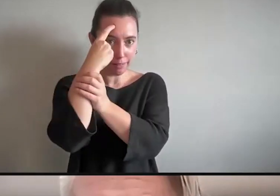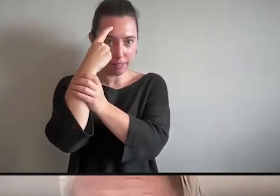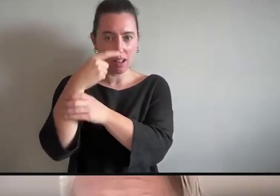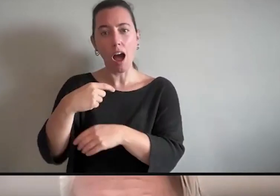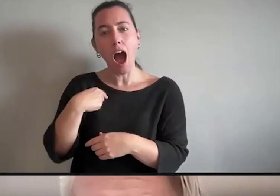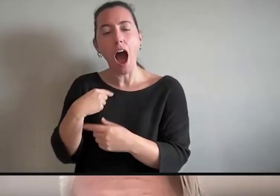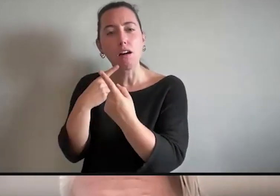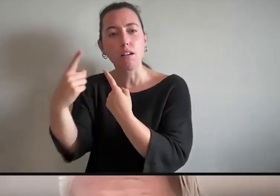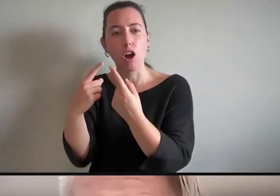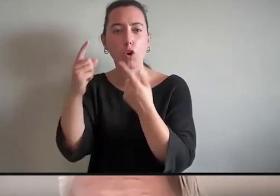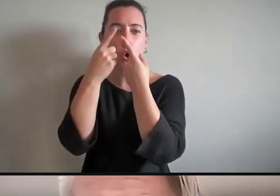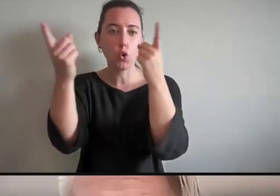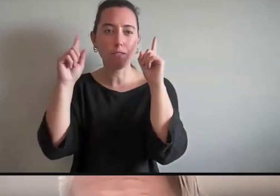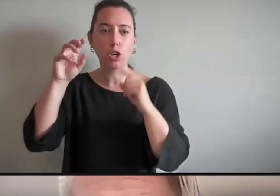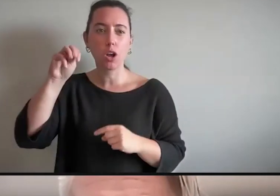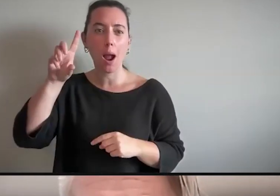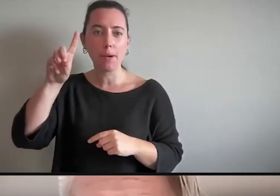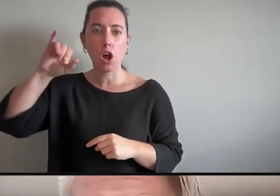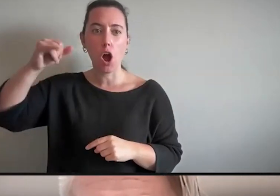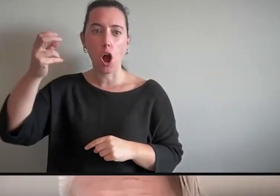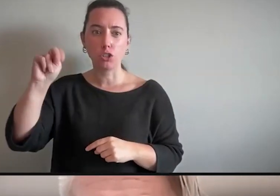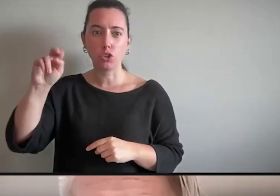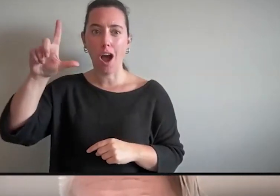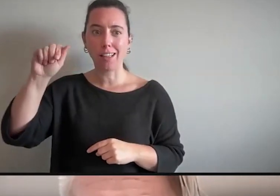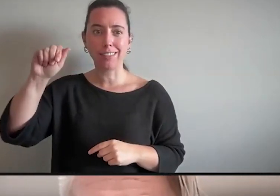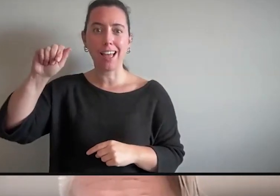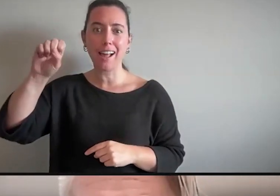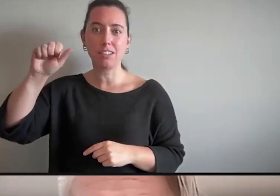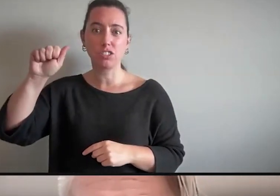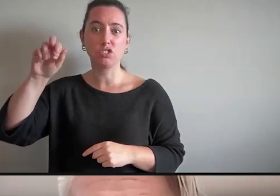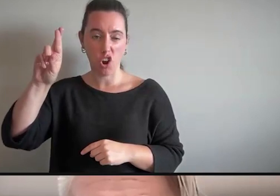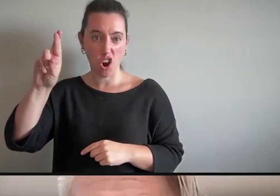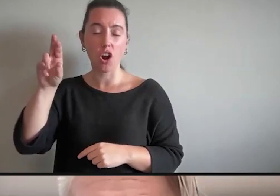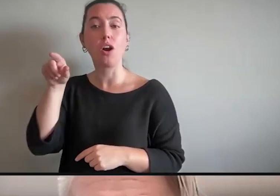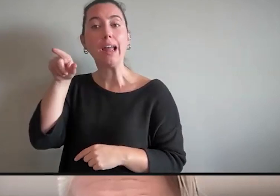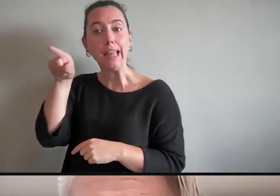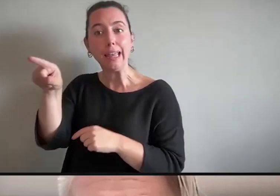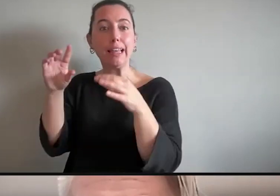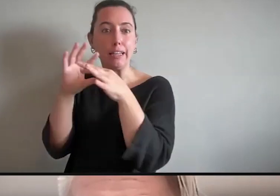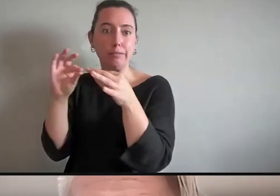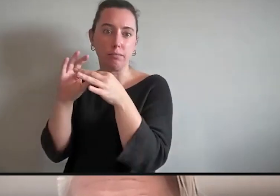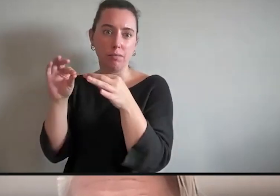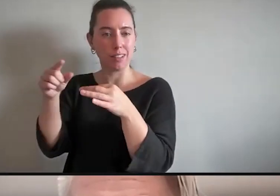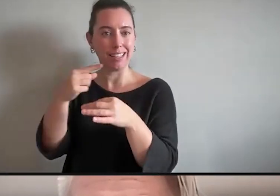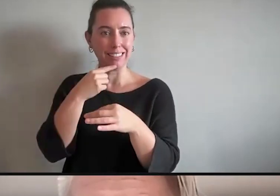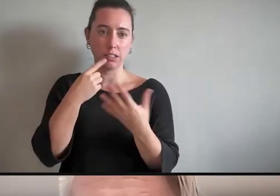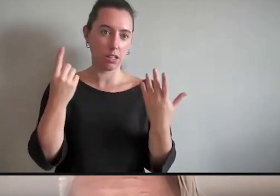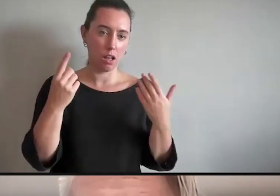the University of Maryland. And, one of the things he said was, this also needs to be on by